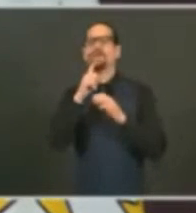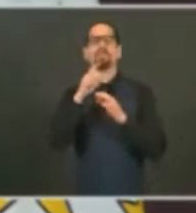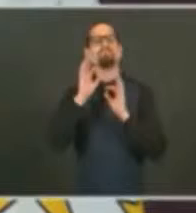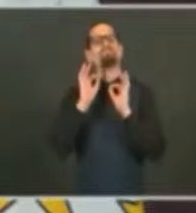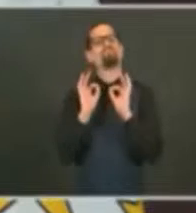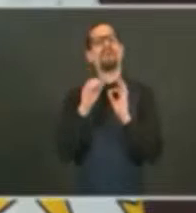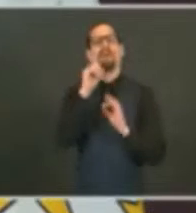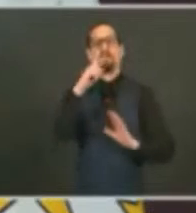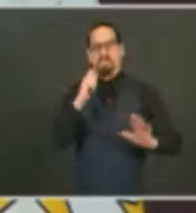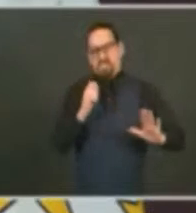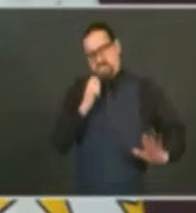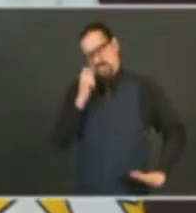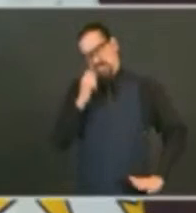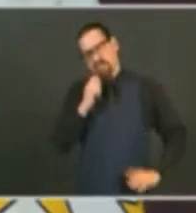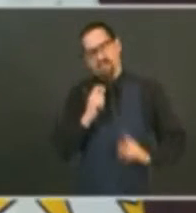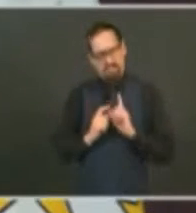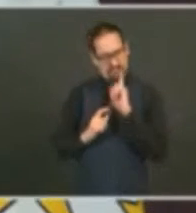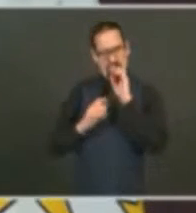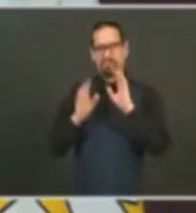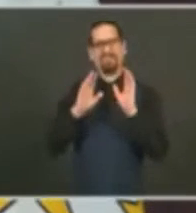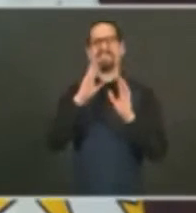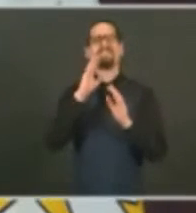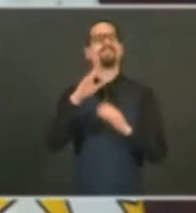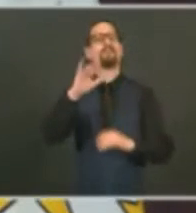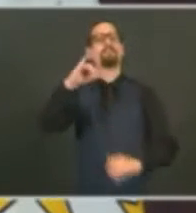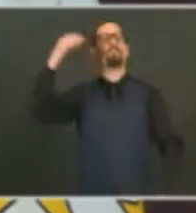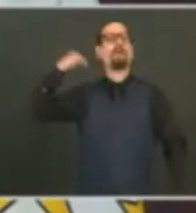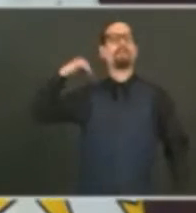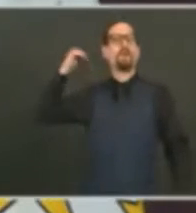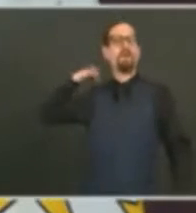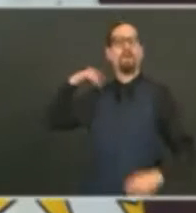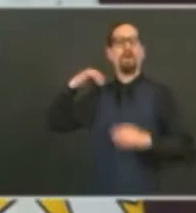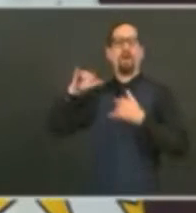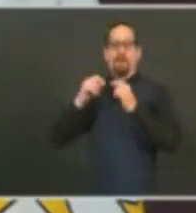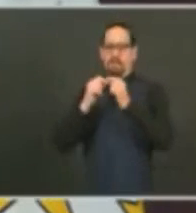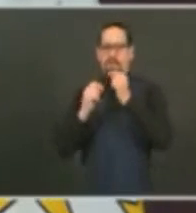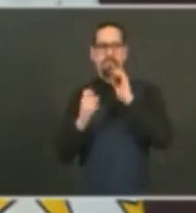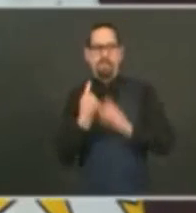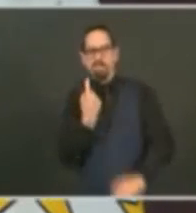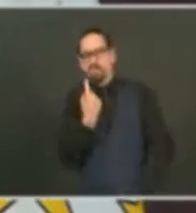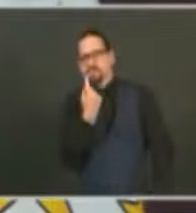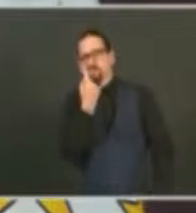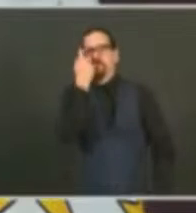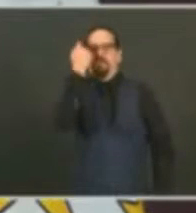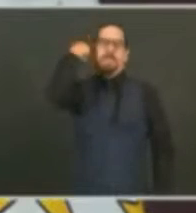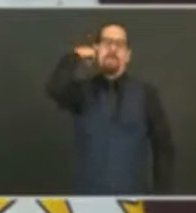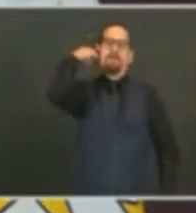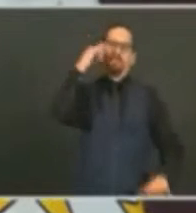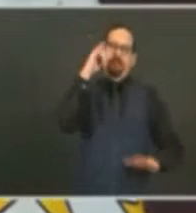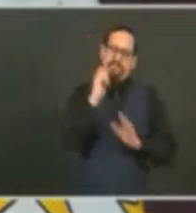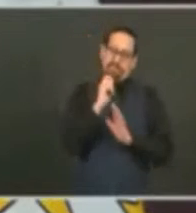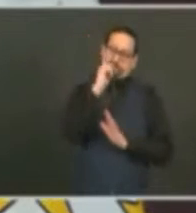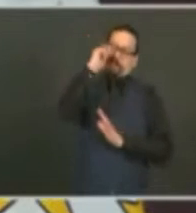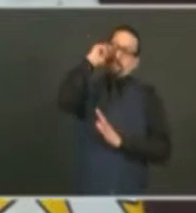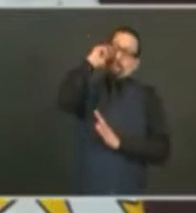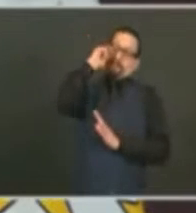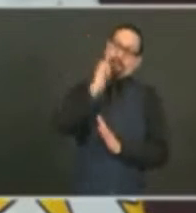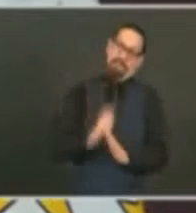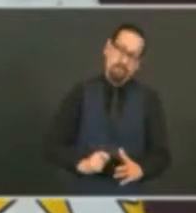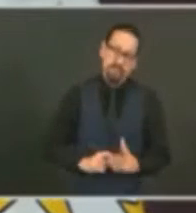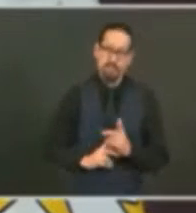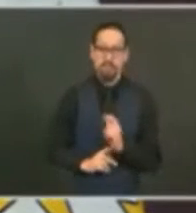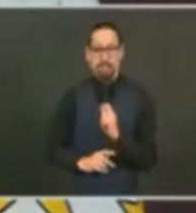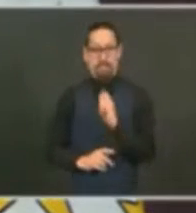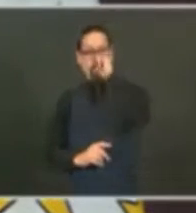as challenging as the swabs early on where there were nasal pharyngeal swabs that went far back into the nose. This is